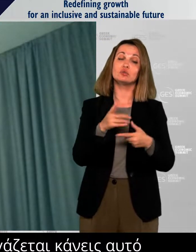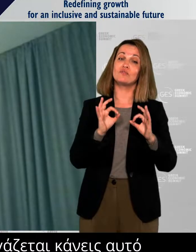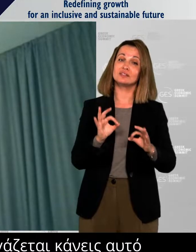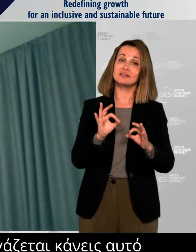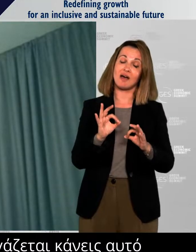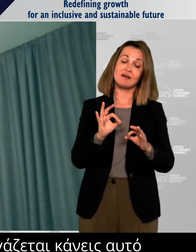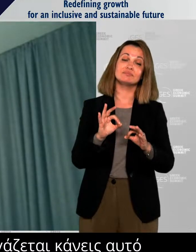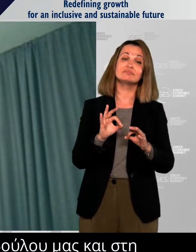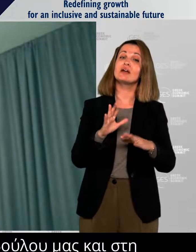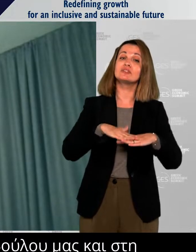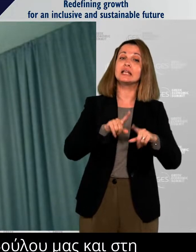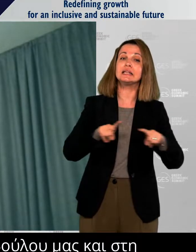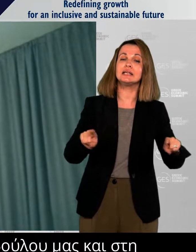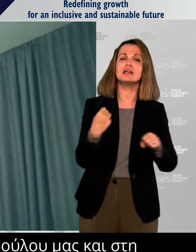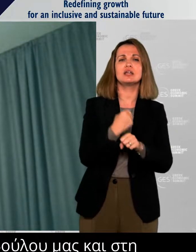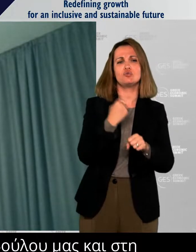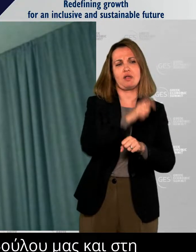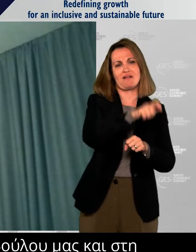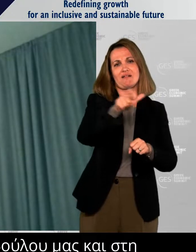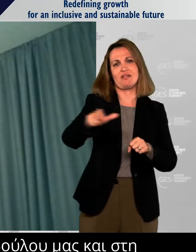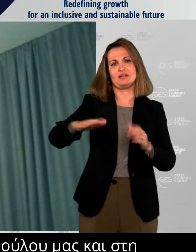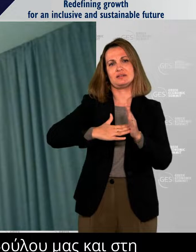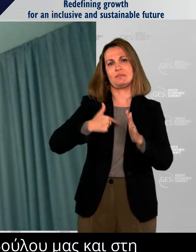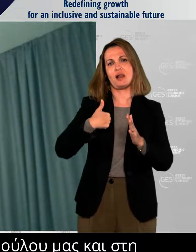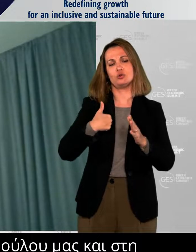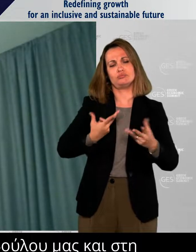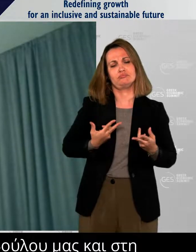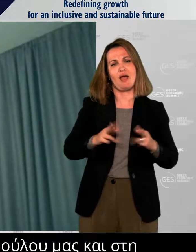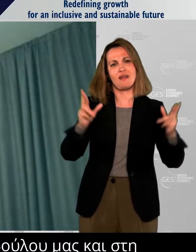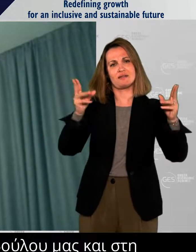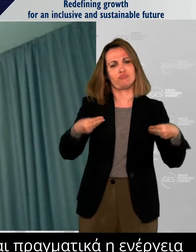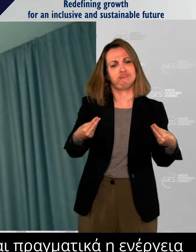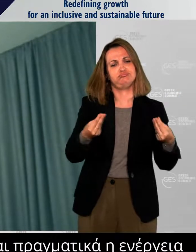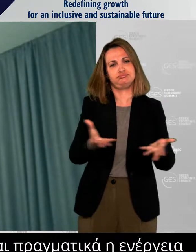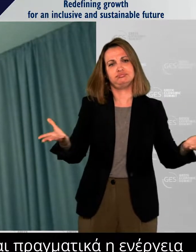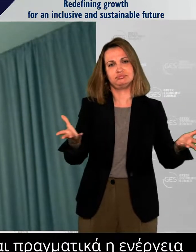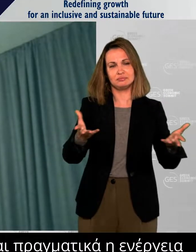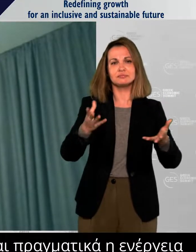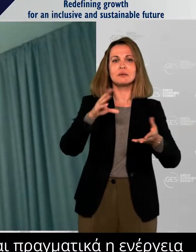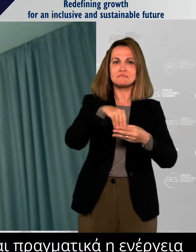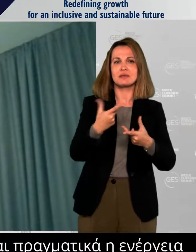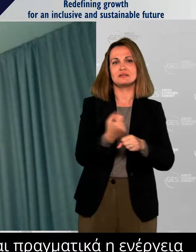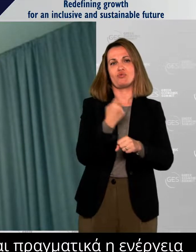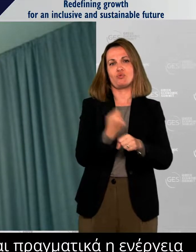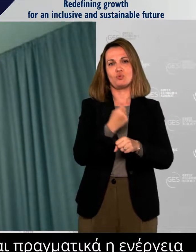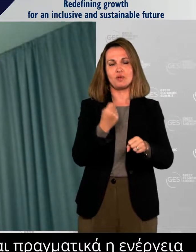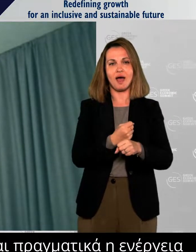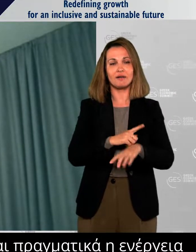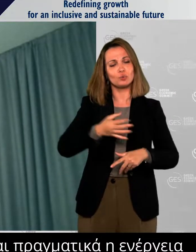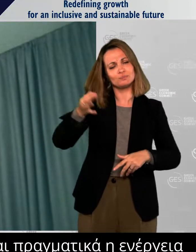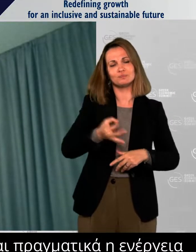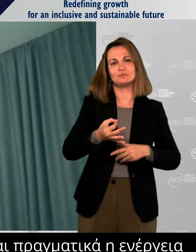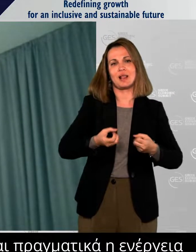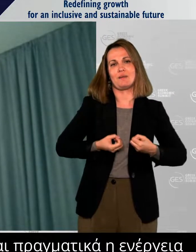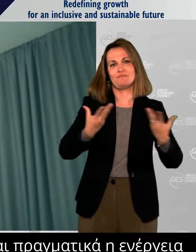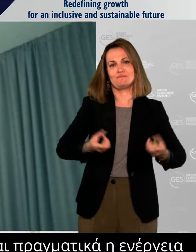people internally and externally, and you create something that is quite compelling. So very proud to partner also